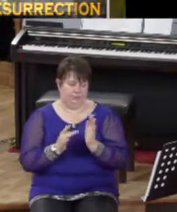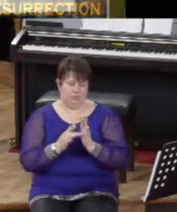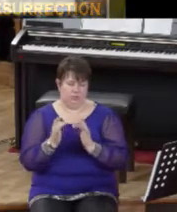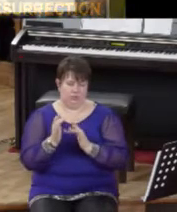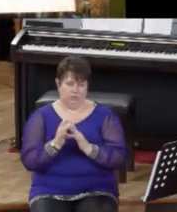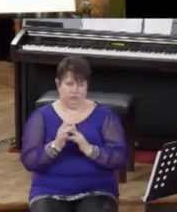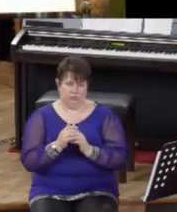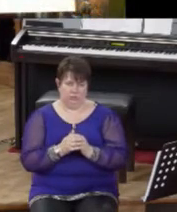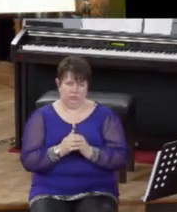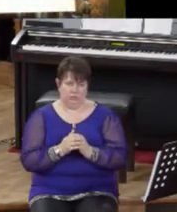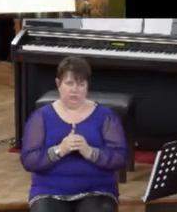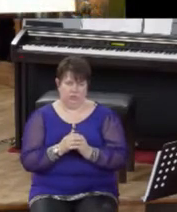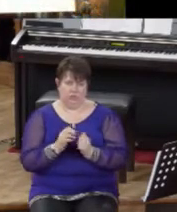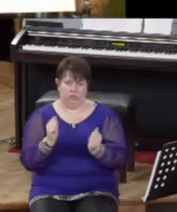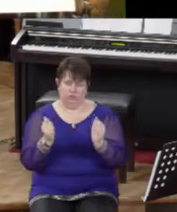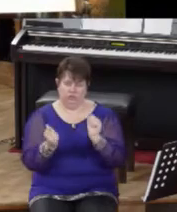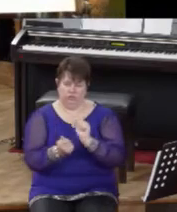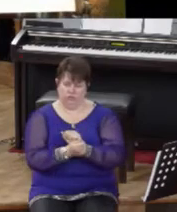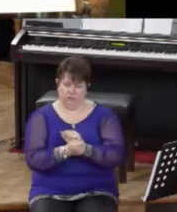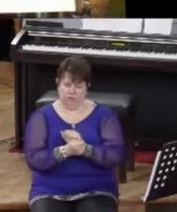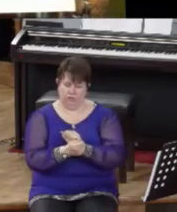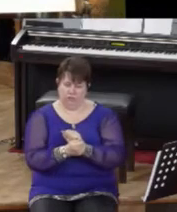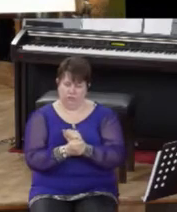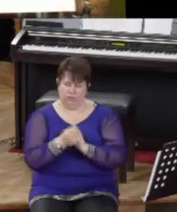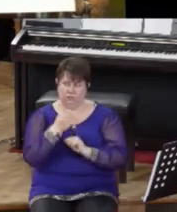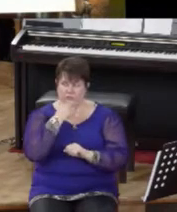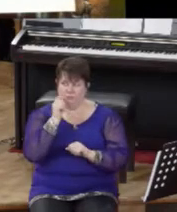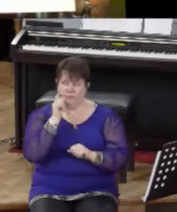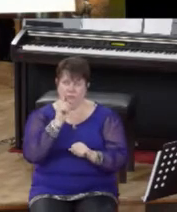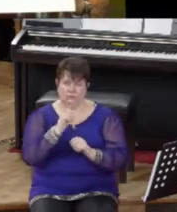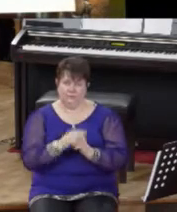Jesus changes people.